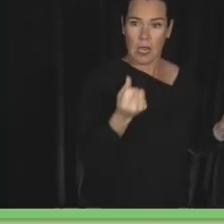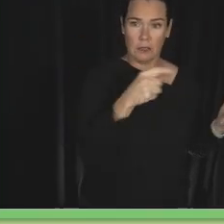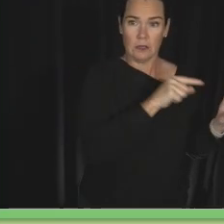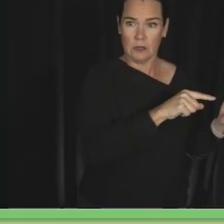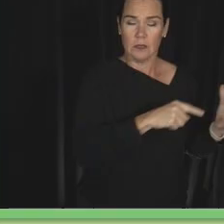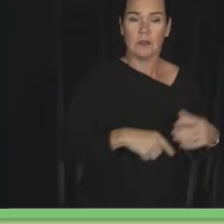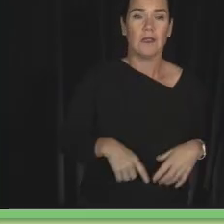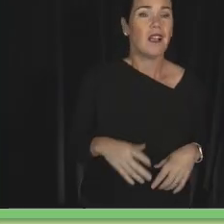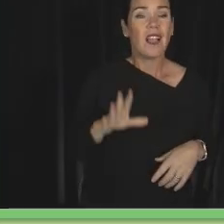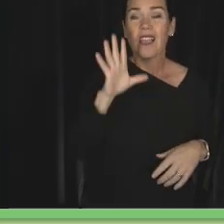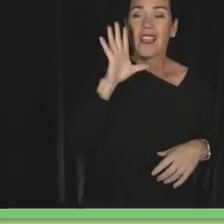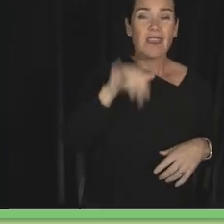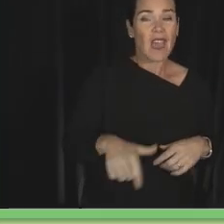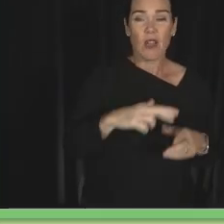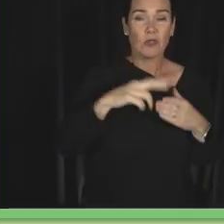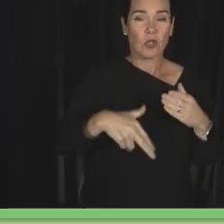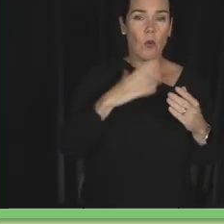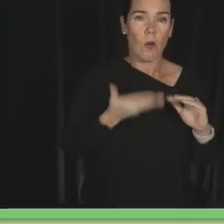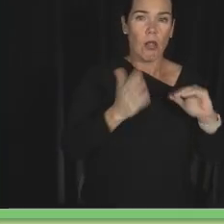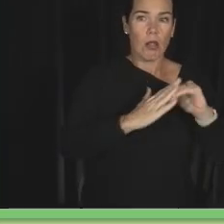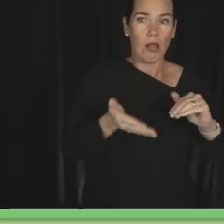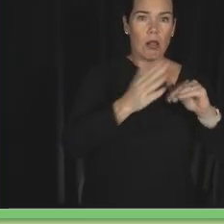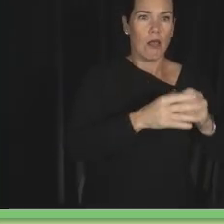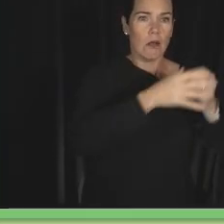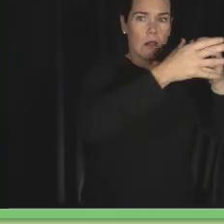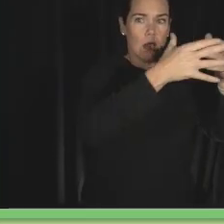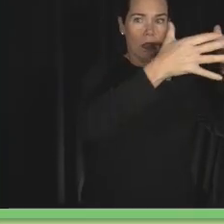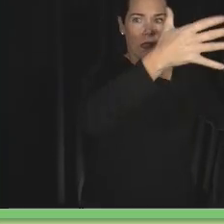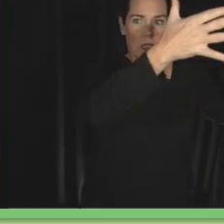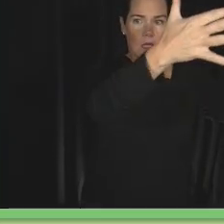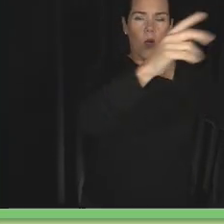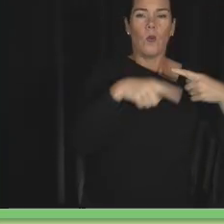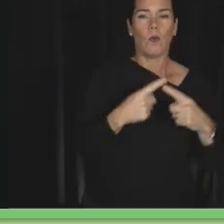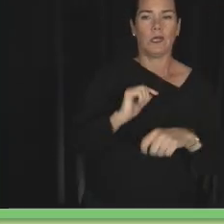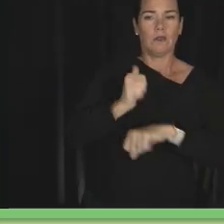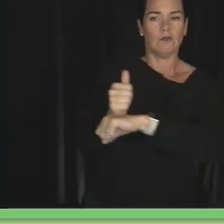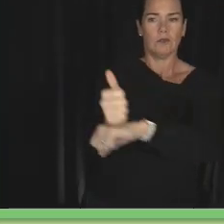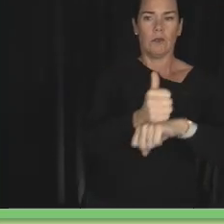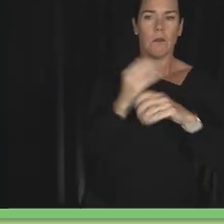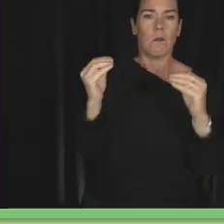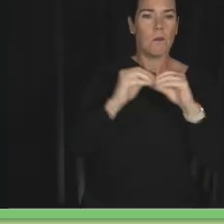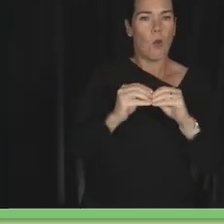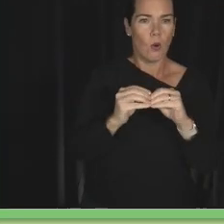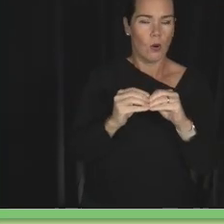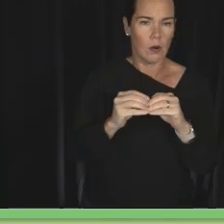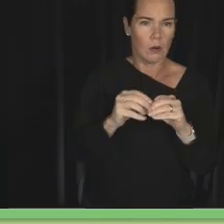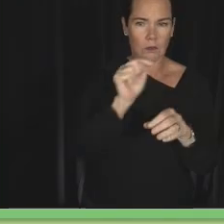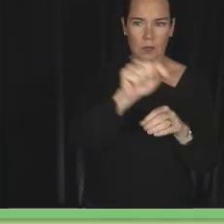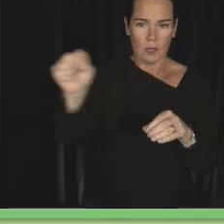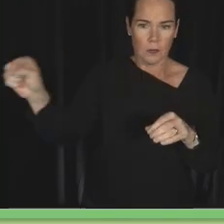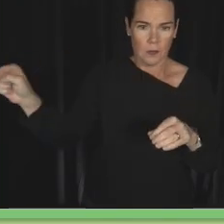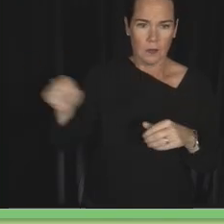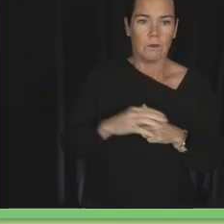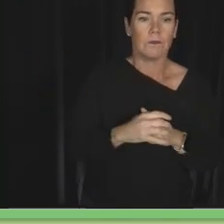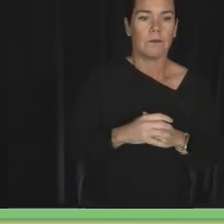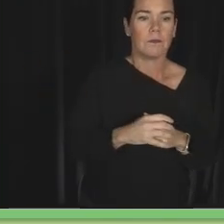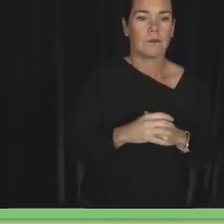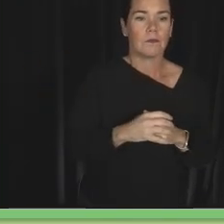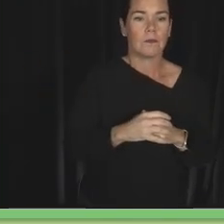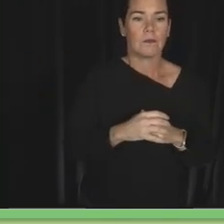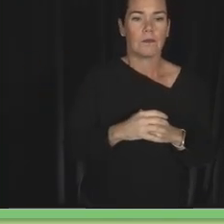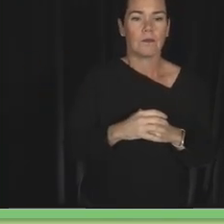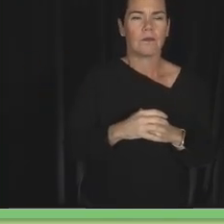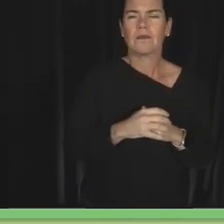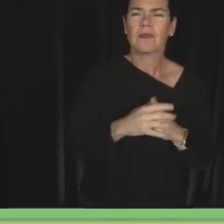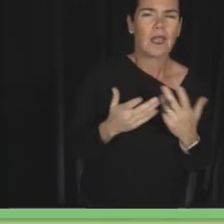going to just continue to compound over time as we bring more compute online. Not all these hosts are busy at the same